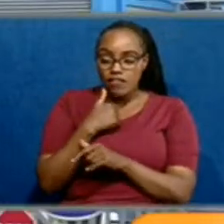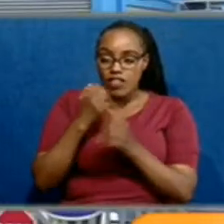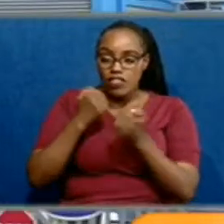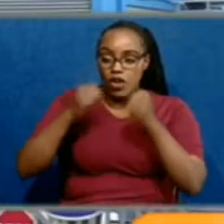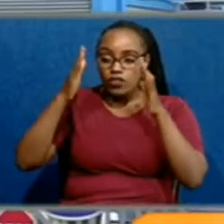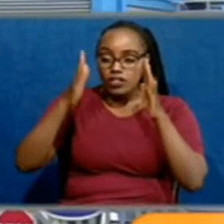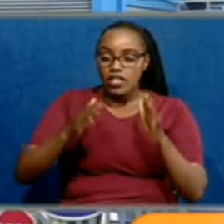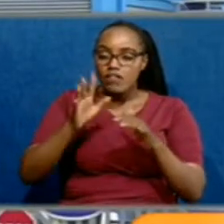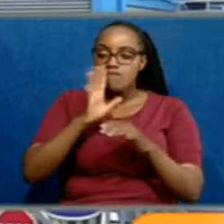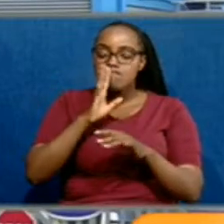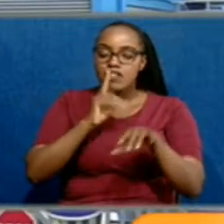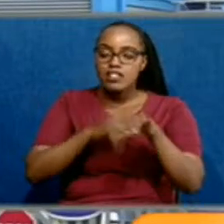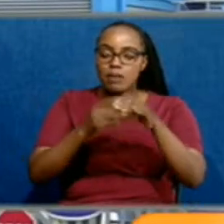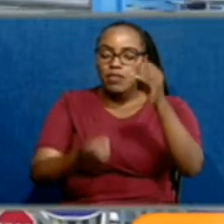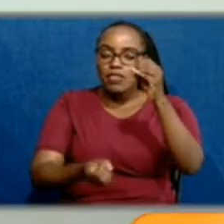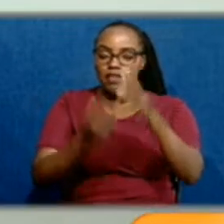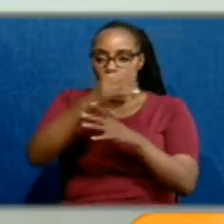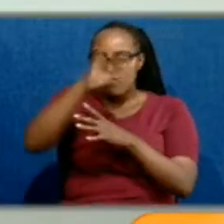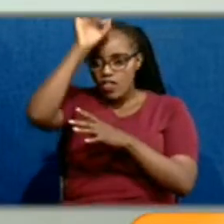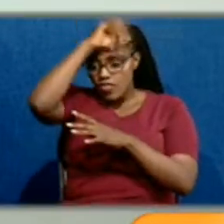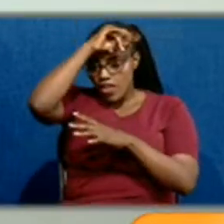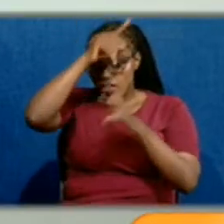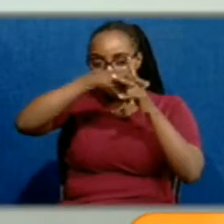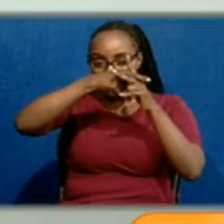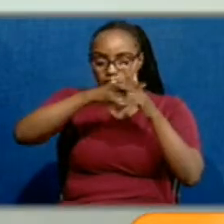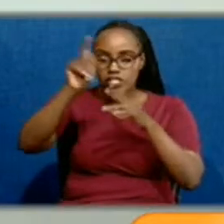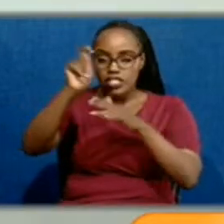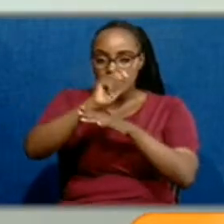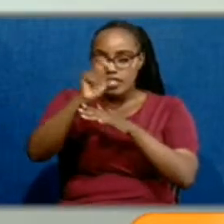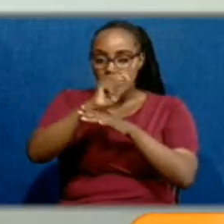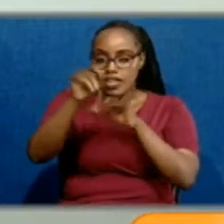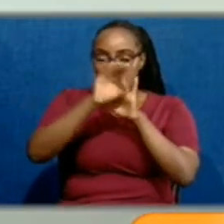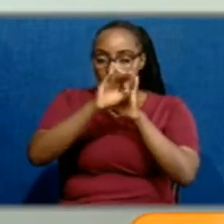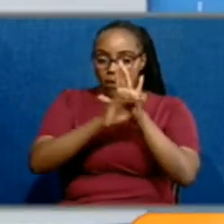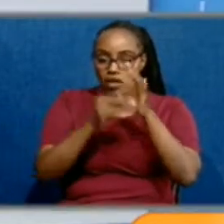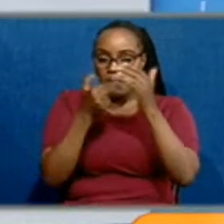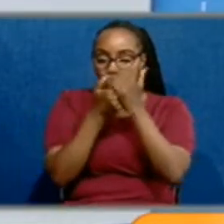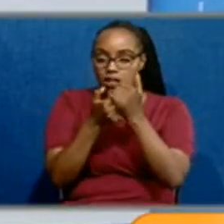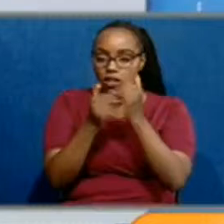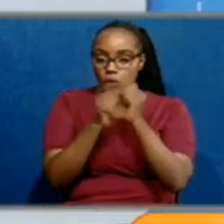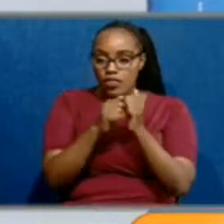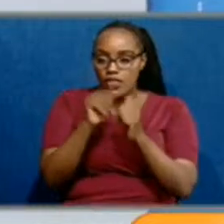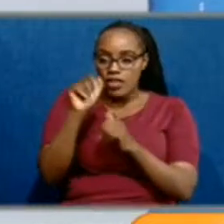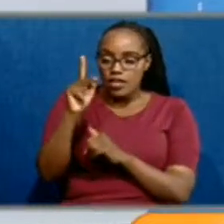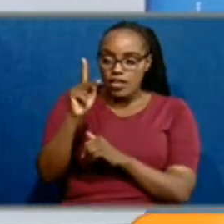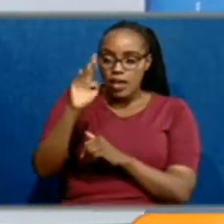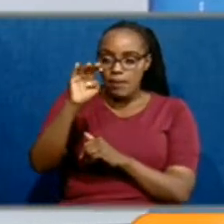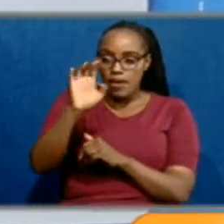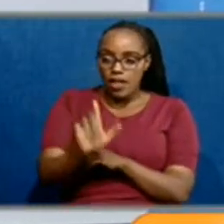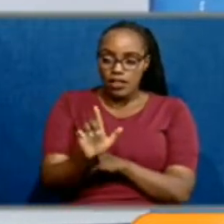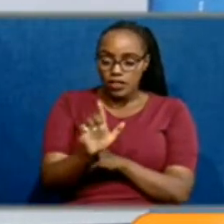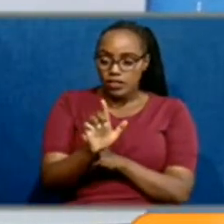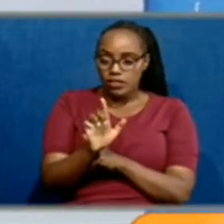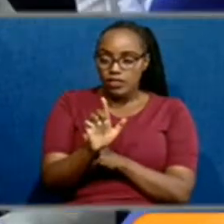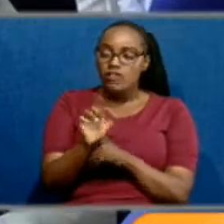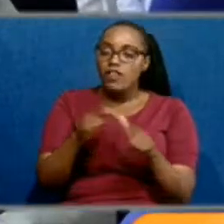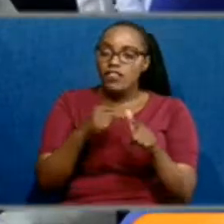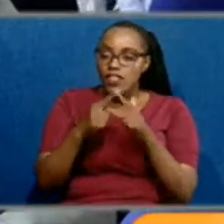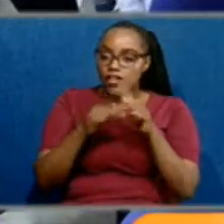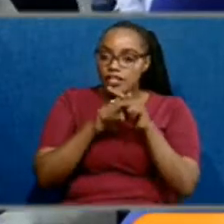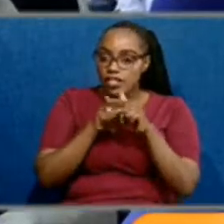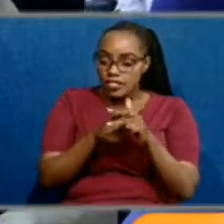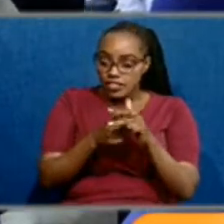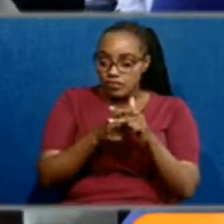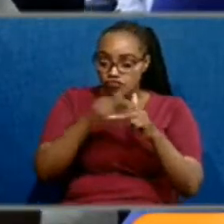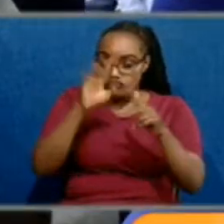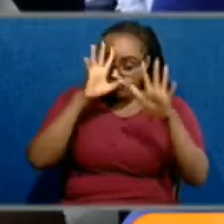spoke during the launch of a graduate engineers training program in partnership with the Kenya Bureau of Standards. The initiative